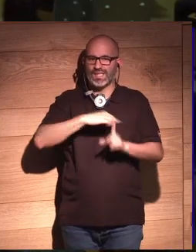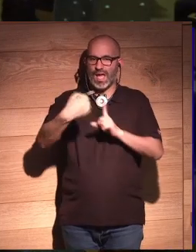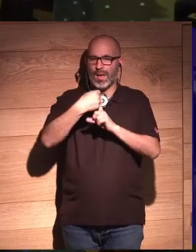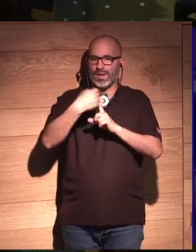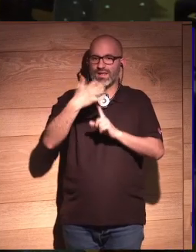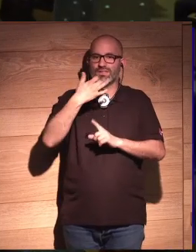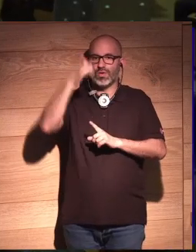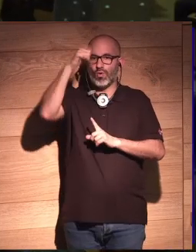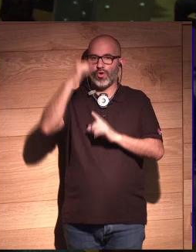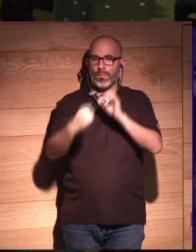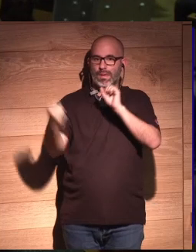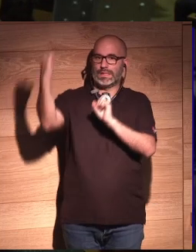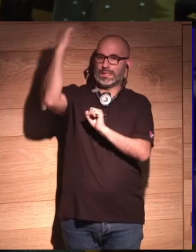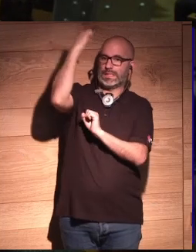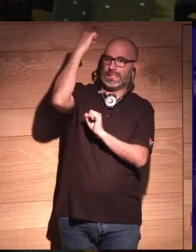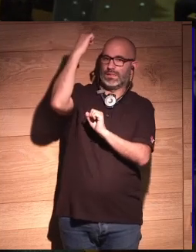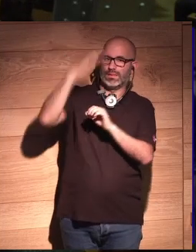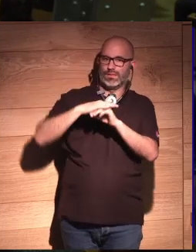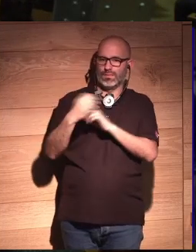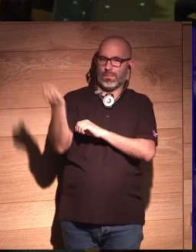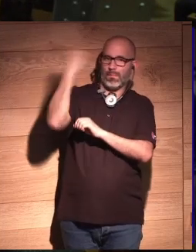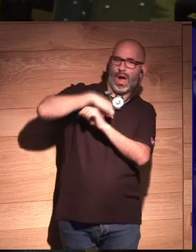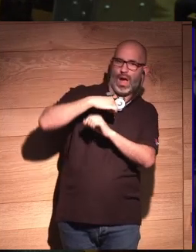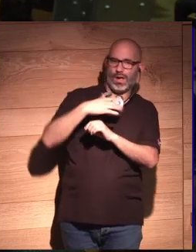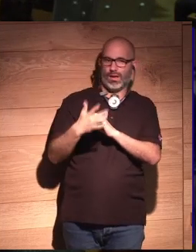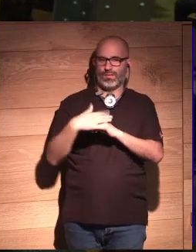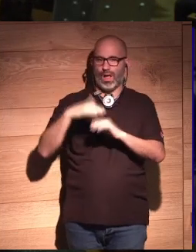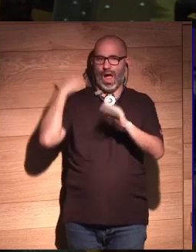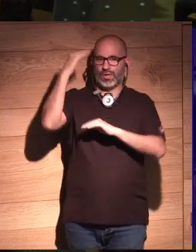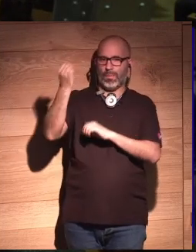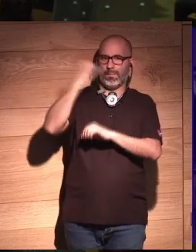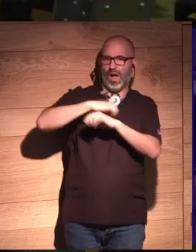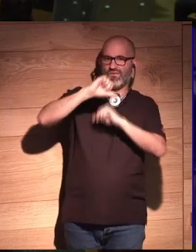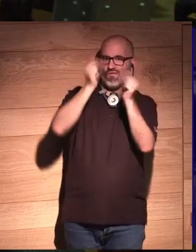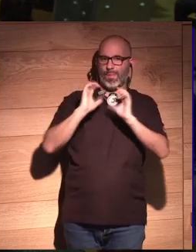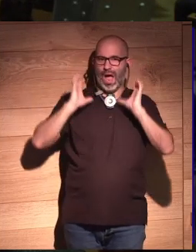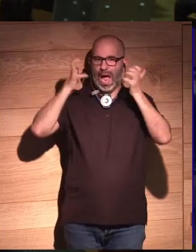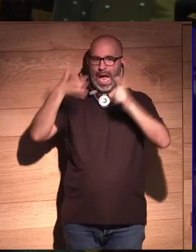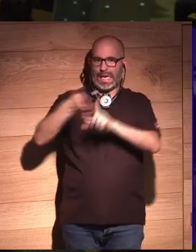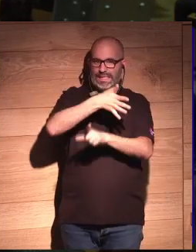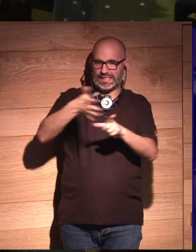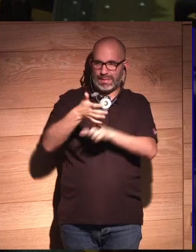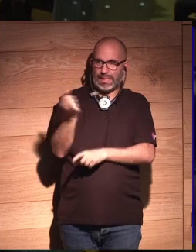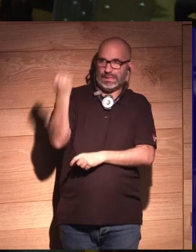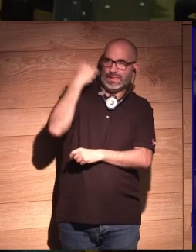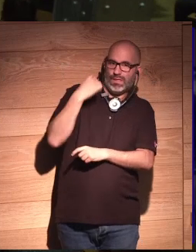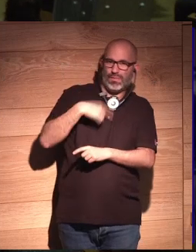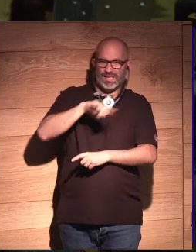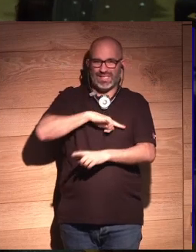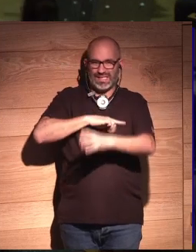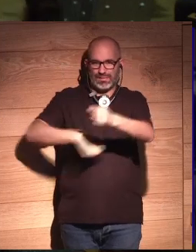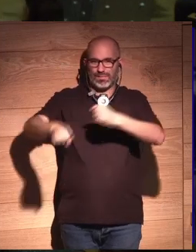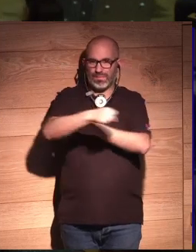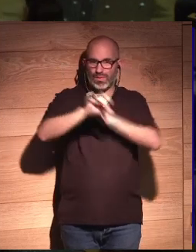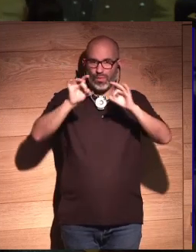a taller person being like aggressive towards them, they suddenly realized what it was to feel so vulnerable. So it's like the exploration of